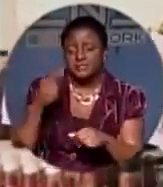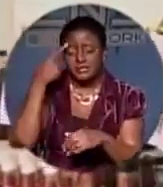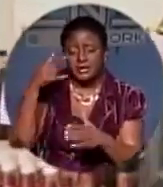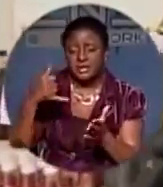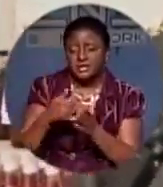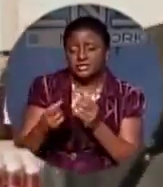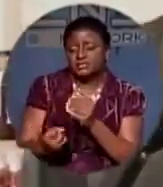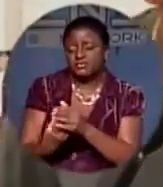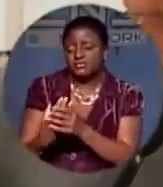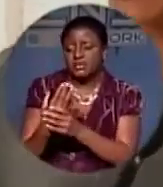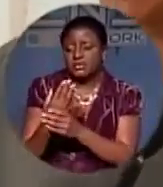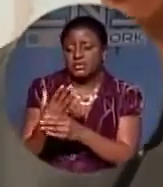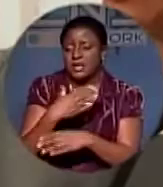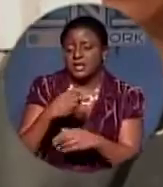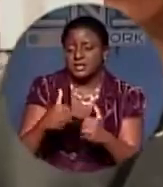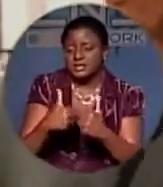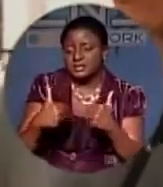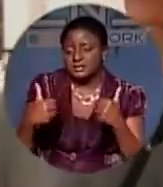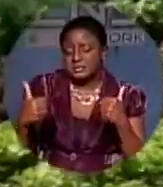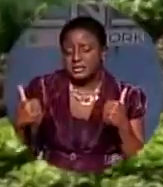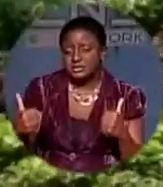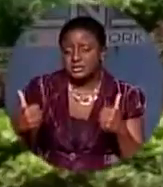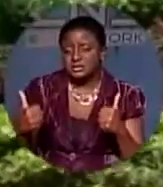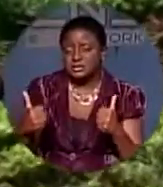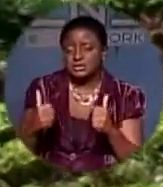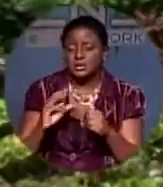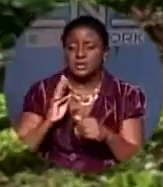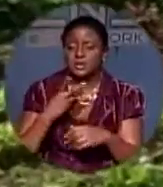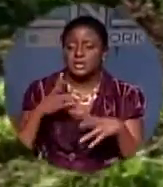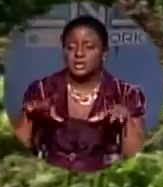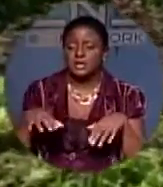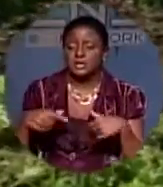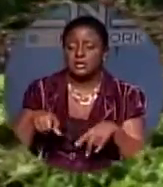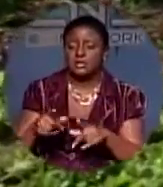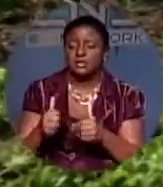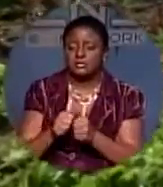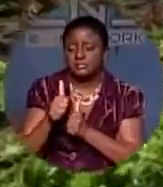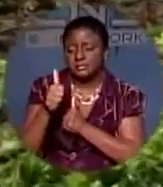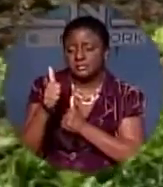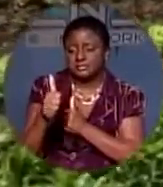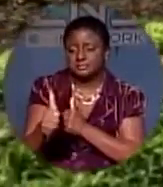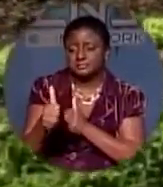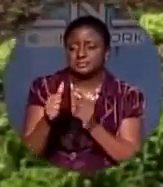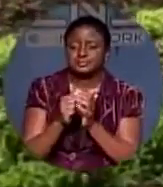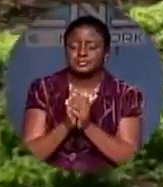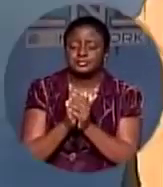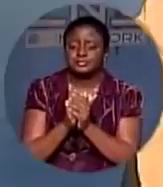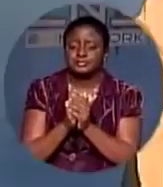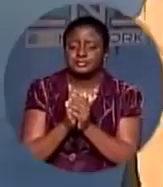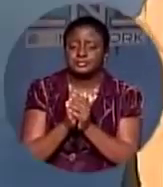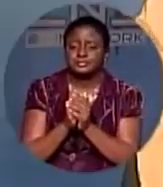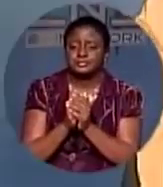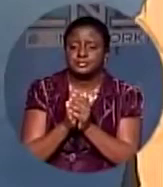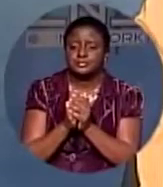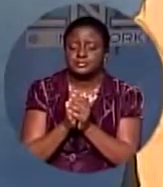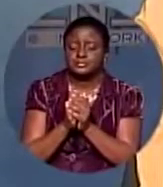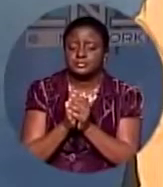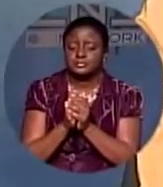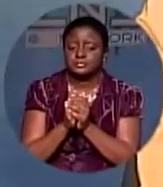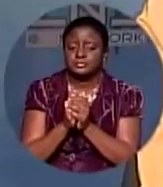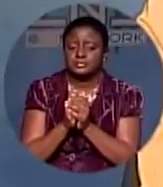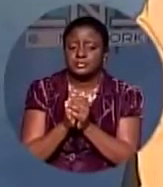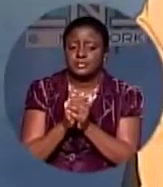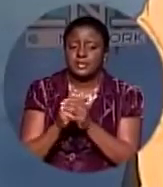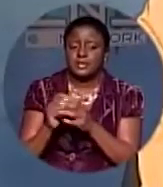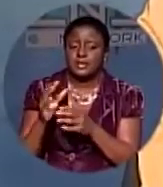the tip of the iceberg in regards as to how far we can move this business along. Cyan Thompson, ZNS News. Filmmakers